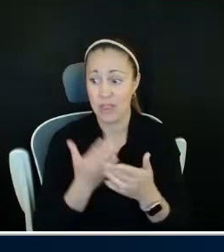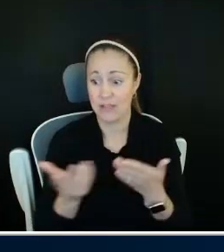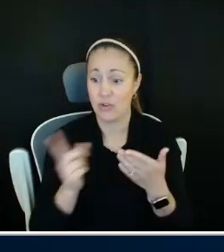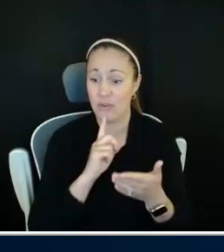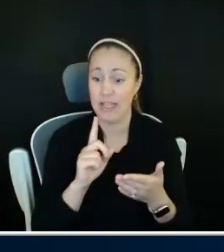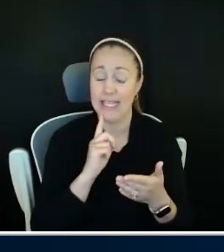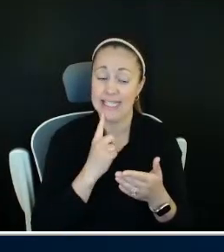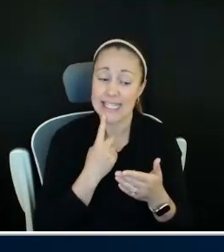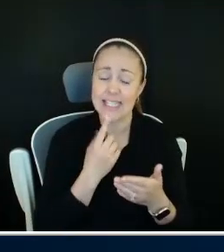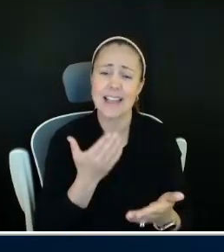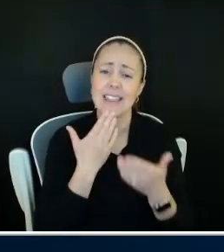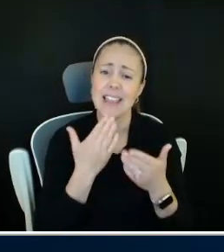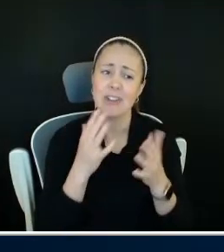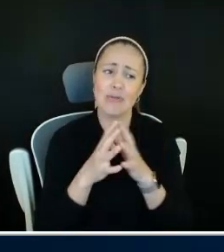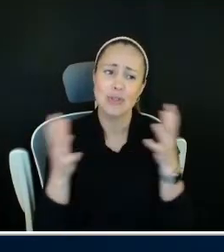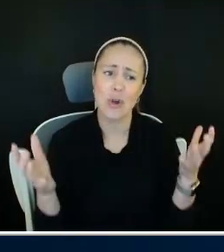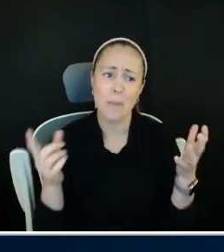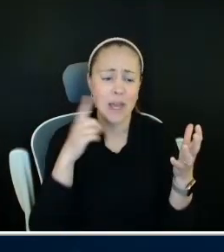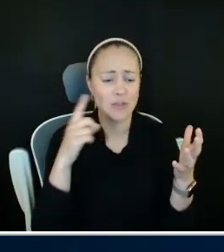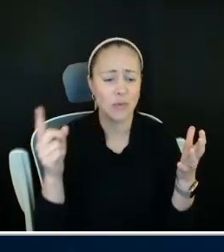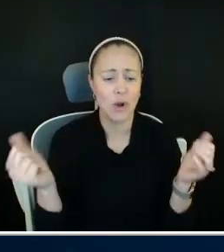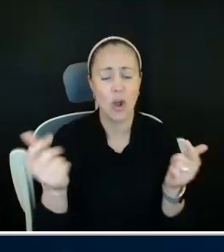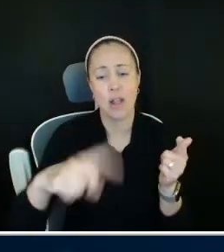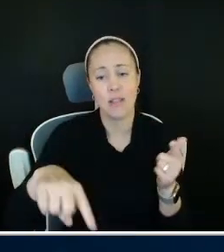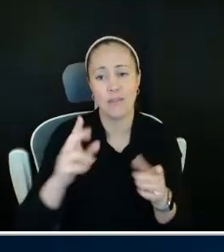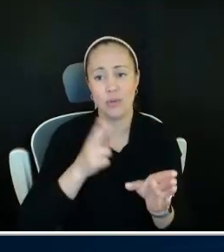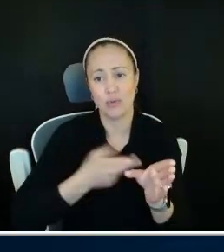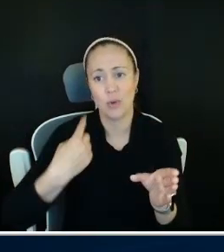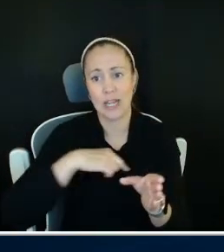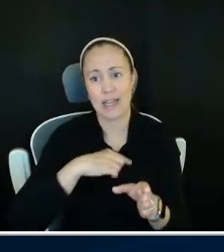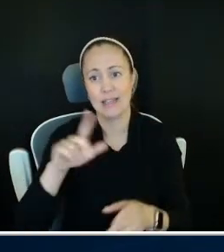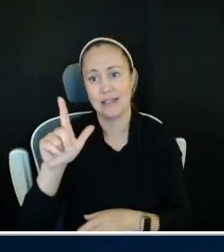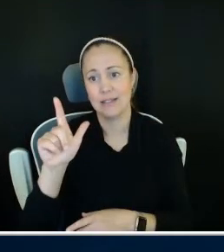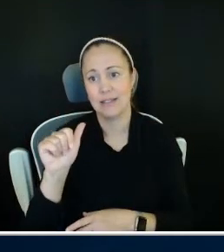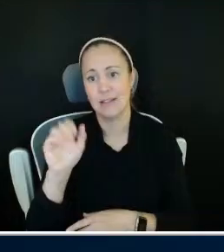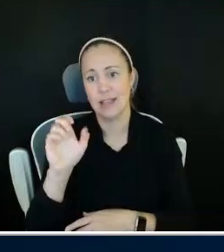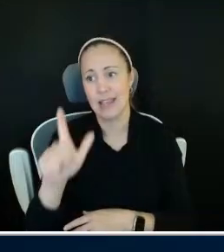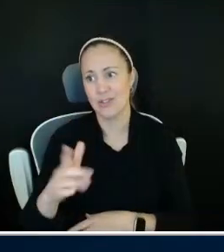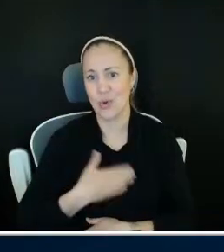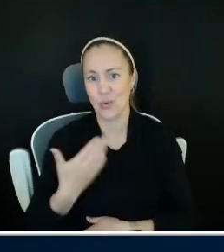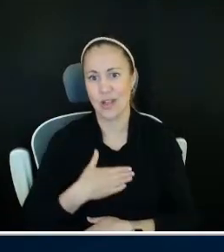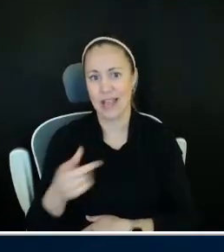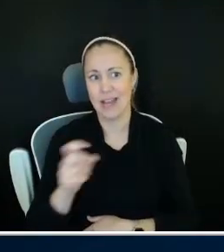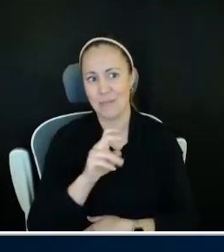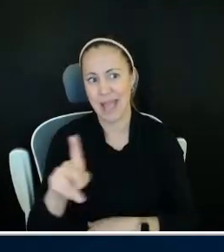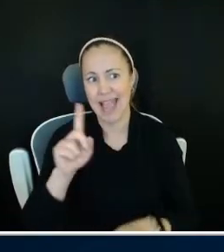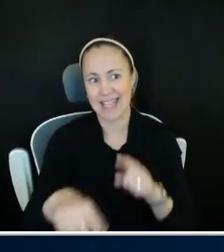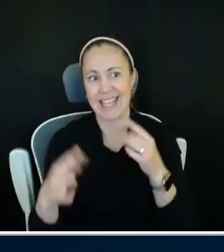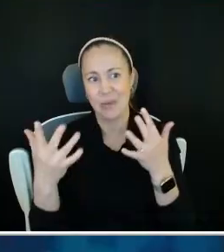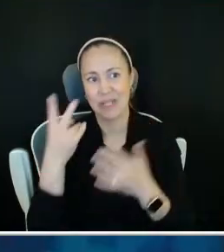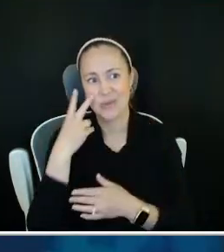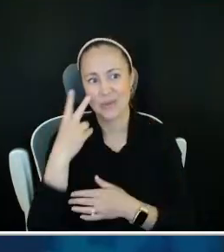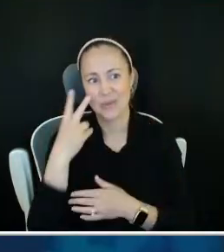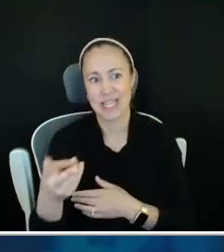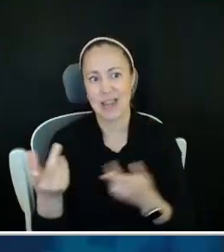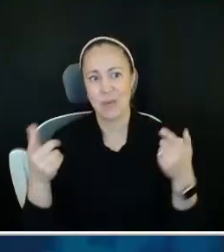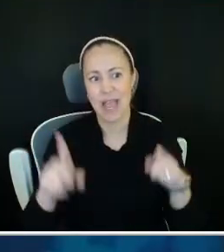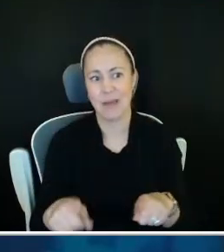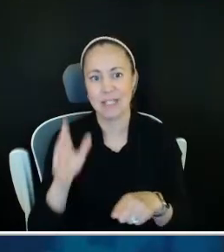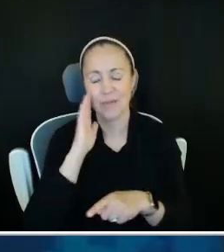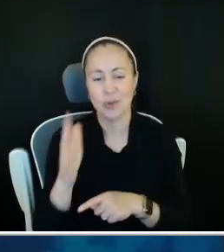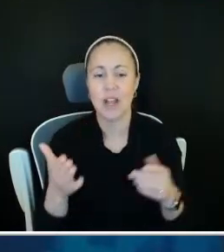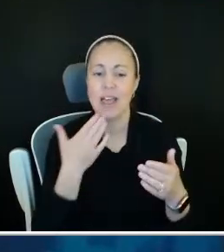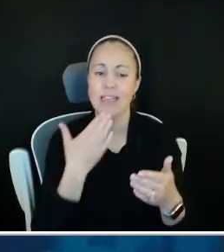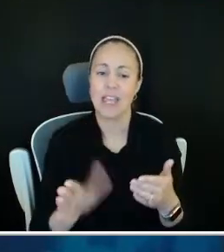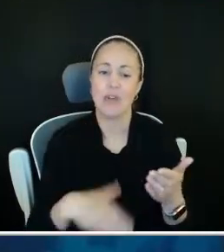so much for joining us. And Lael, we're so glad that you are back. Can't wait to see what you do in the future. And thank you to our viewers for joining the